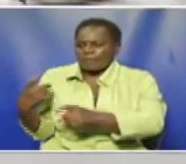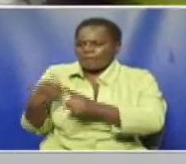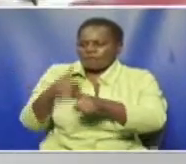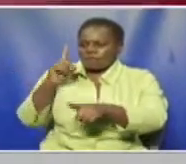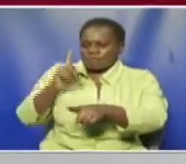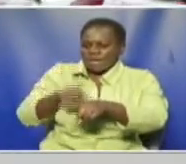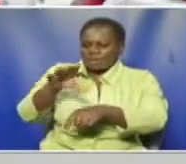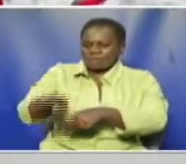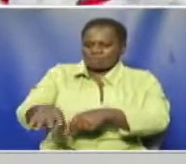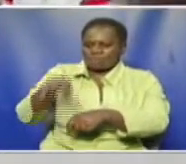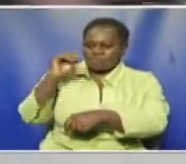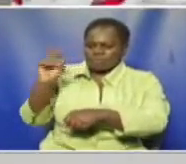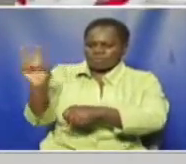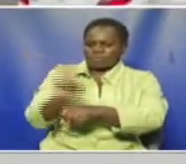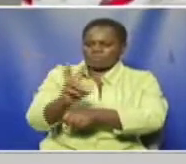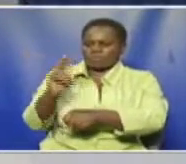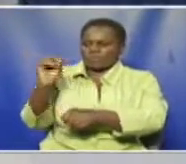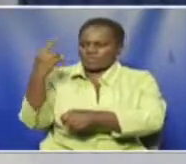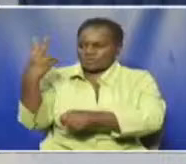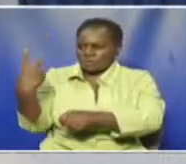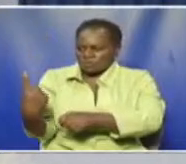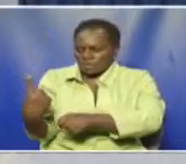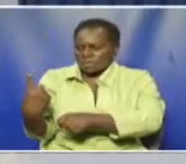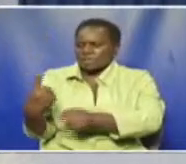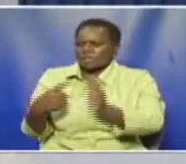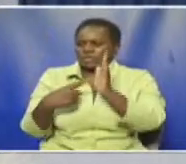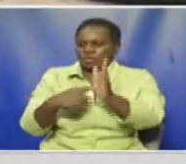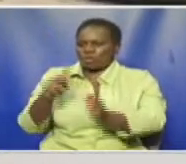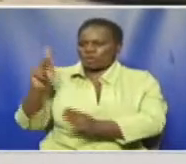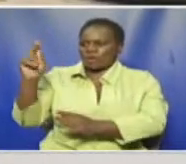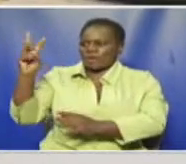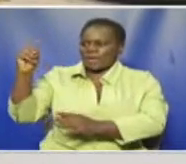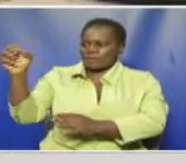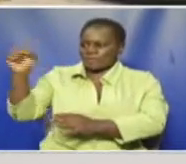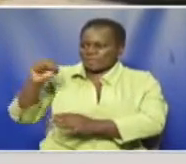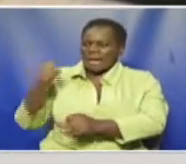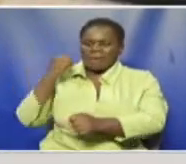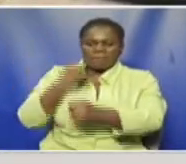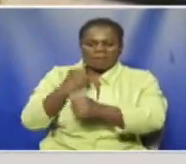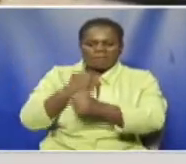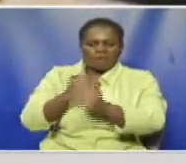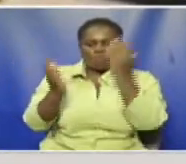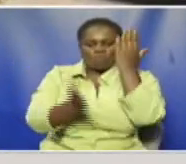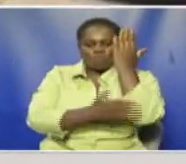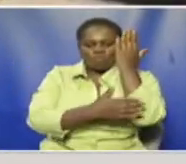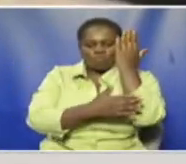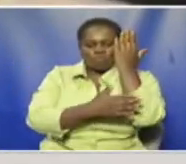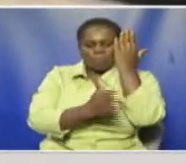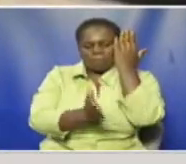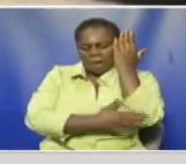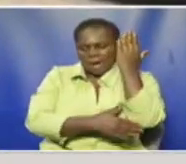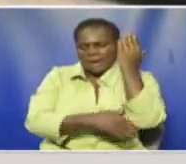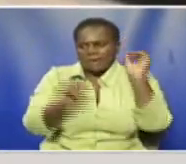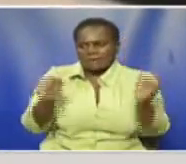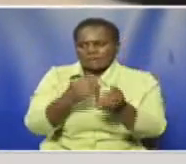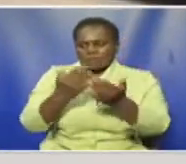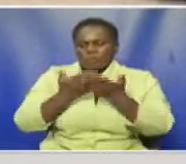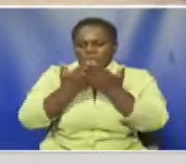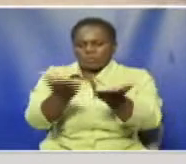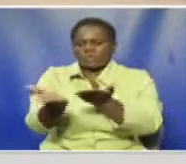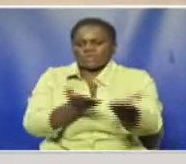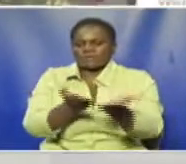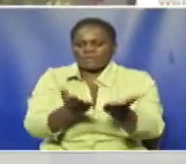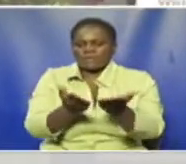the findings of a survey in 2021 that revealed that KEMSA is underperforming and is unable to deliver services to